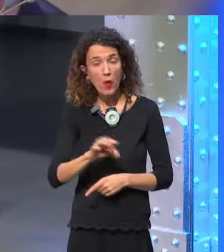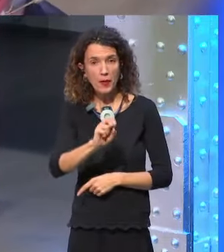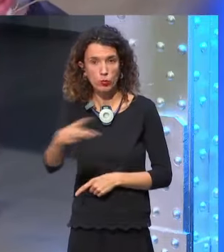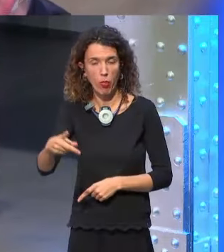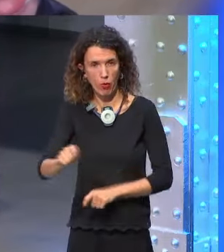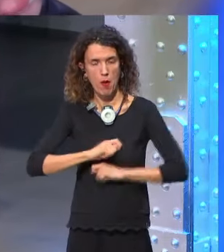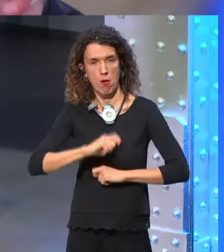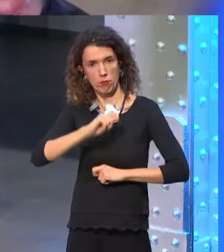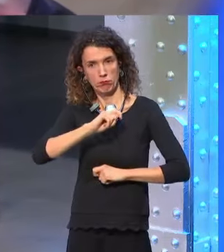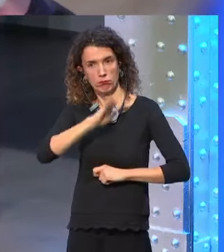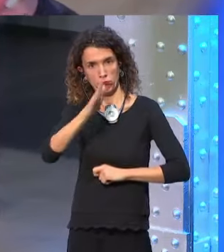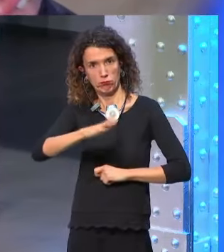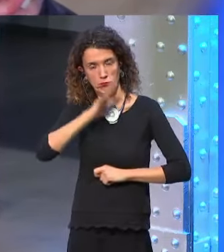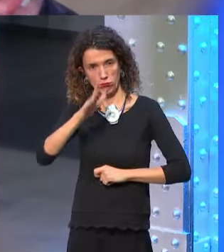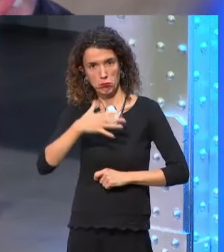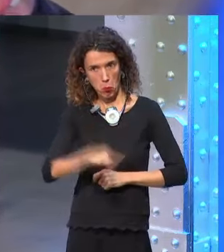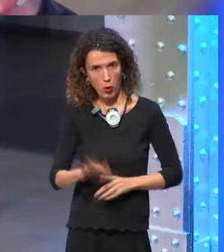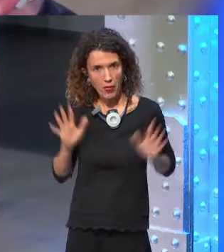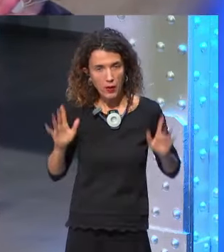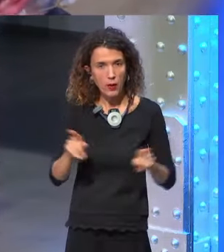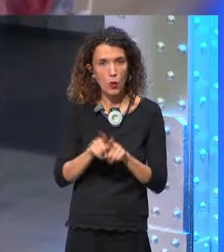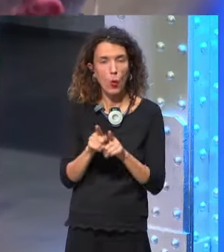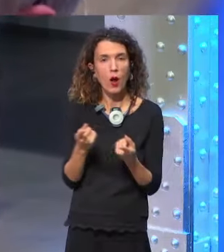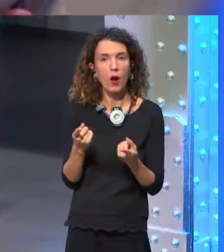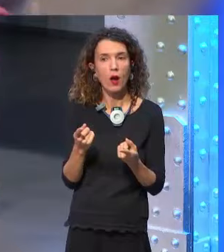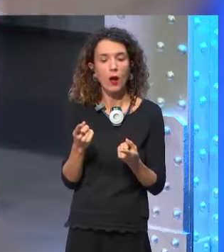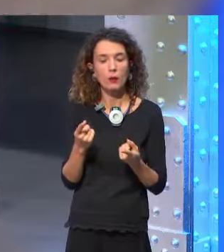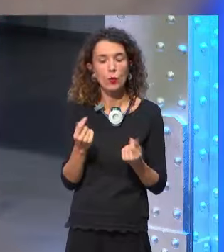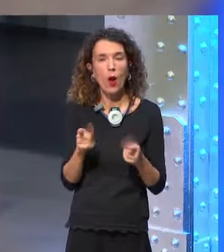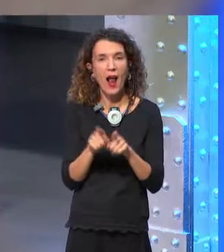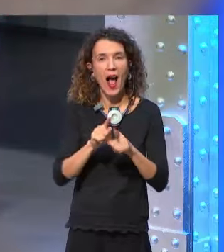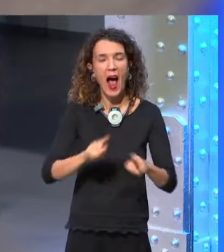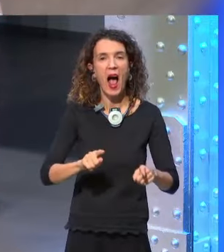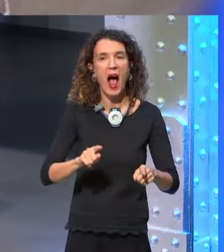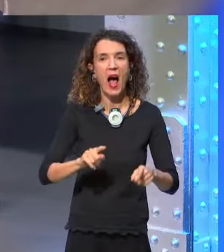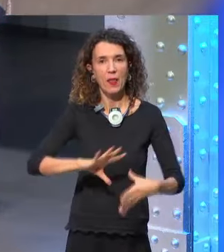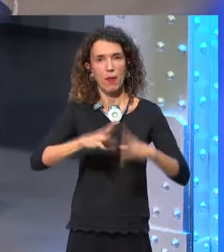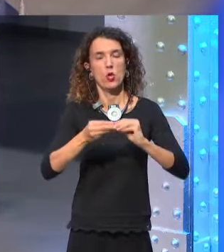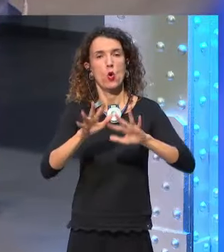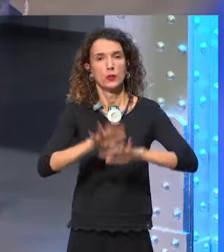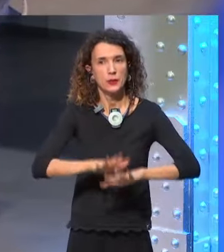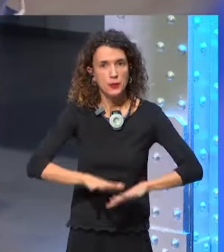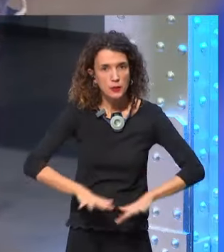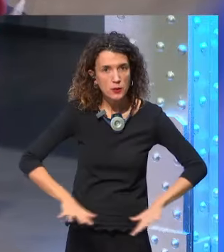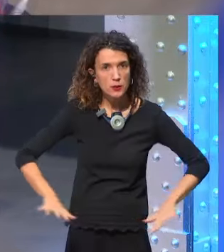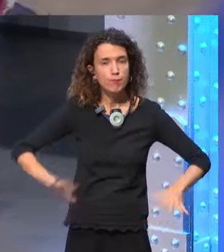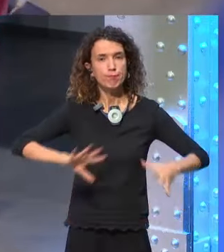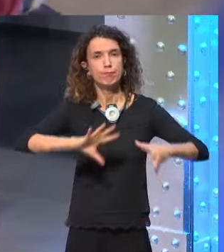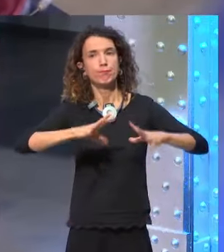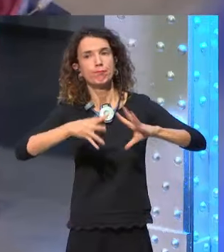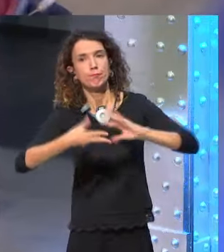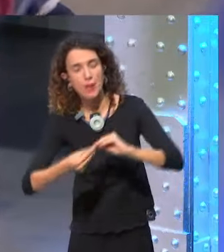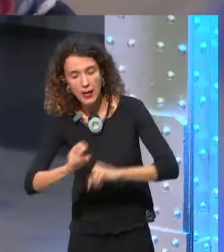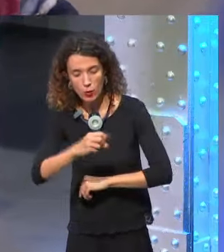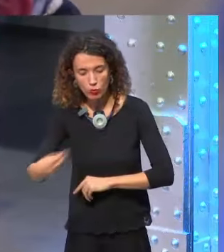You slowly adapt what it gives back to you, and so in that sense, I would say it's not a loss of control.